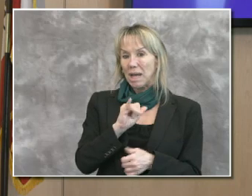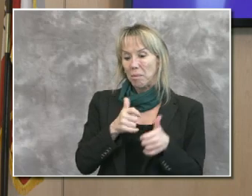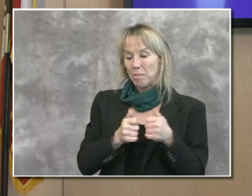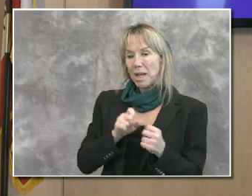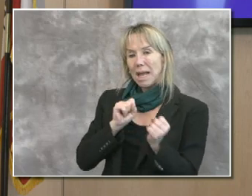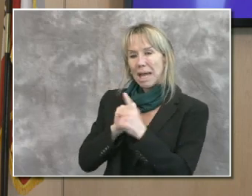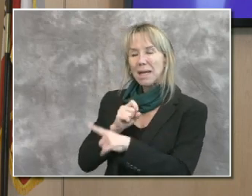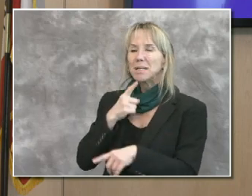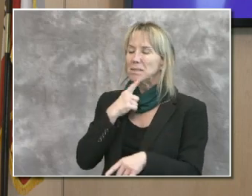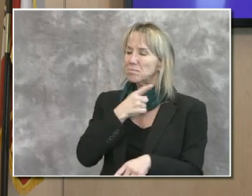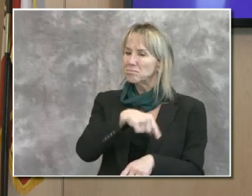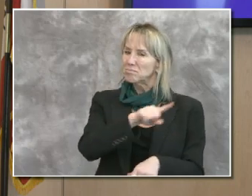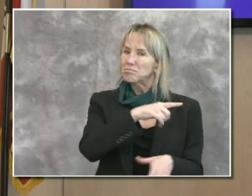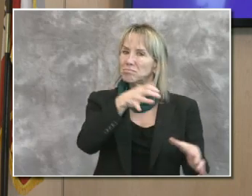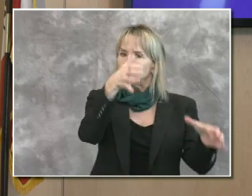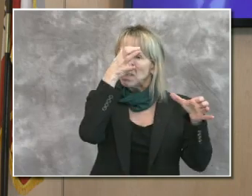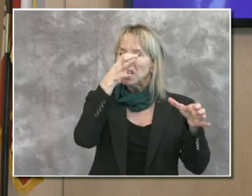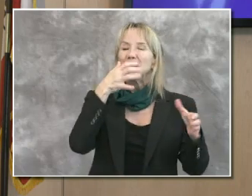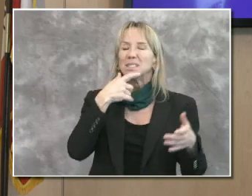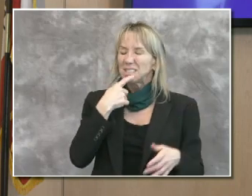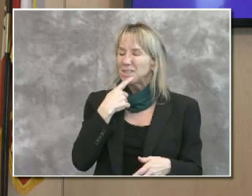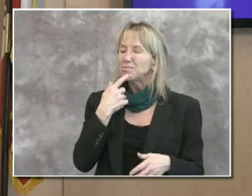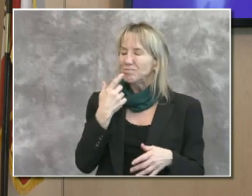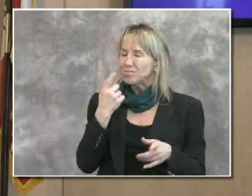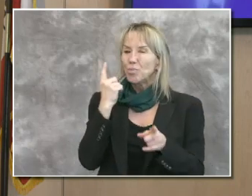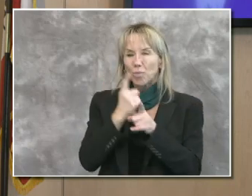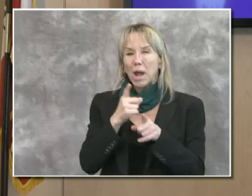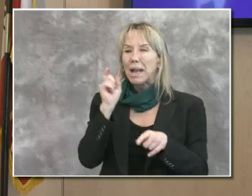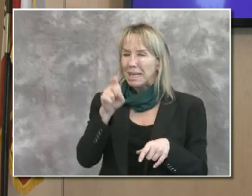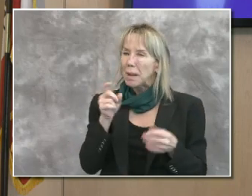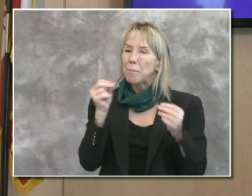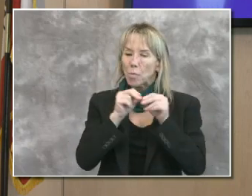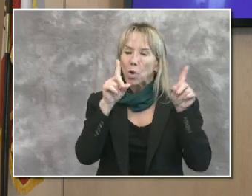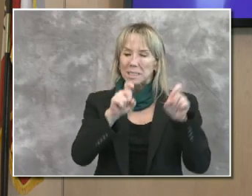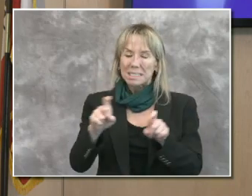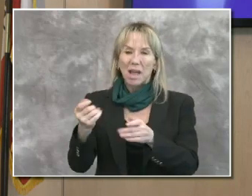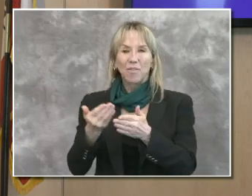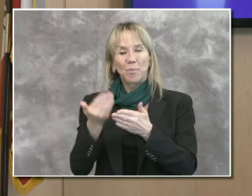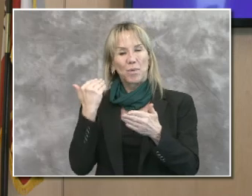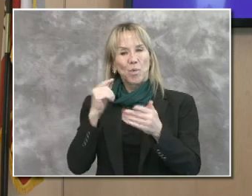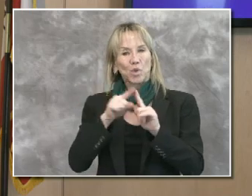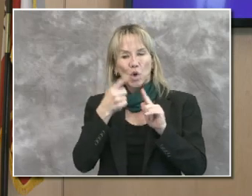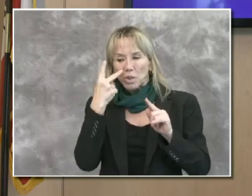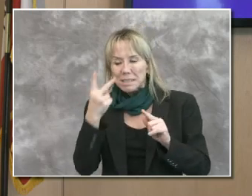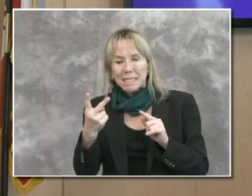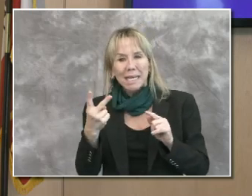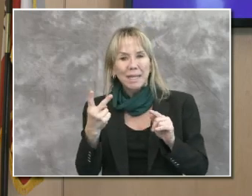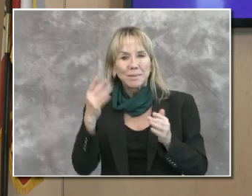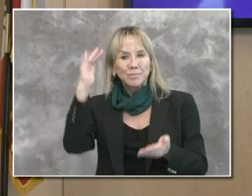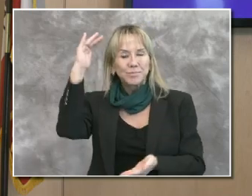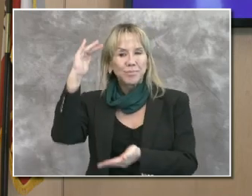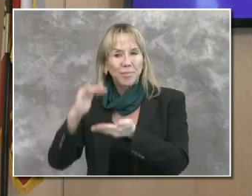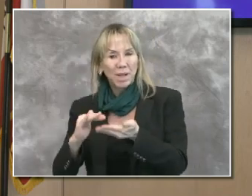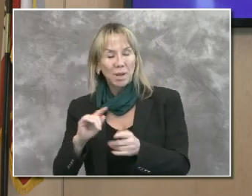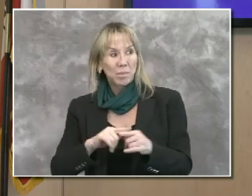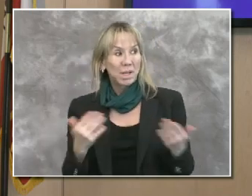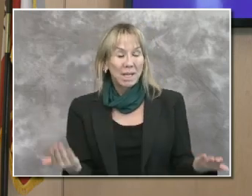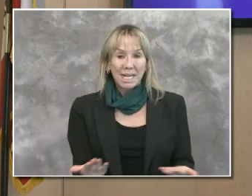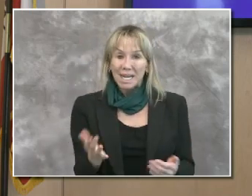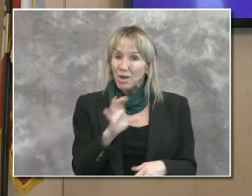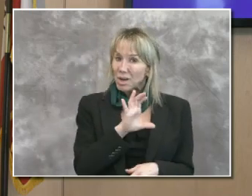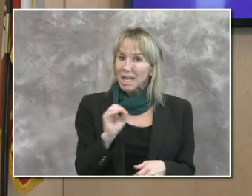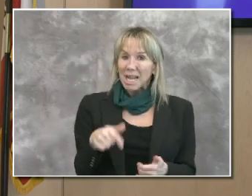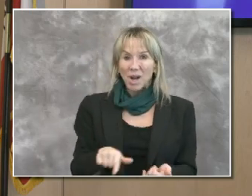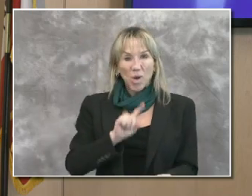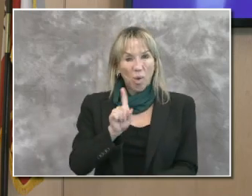seem to agree that more testing is needed before recovery can get underway, but our county has a very low rate of testing, only for those with